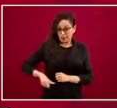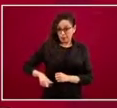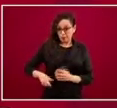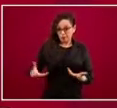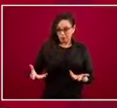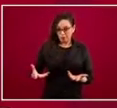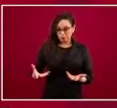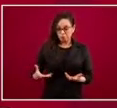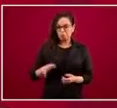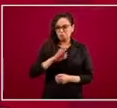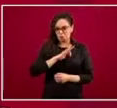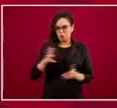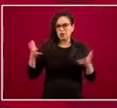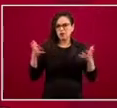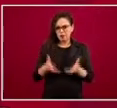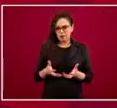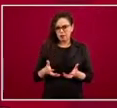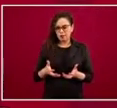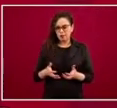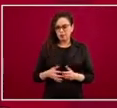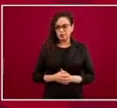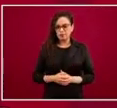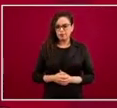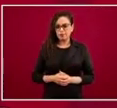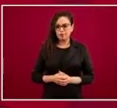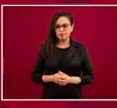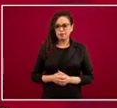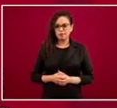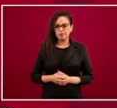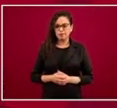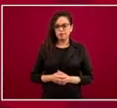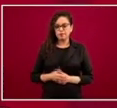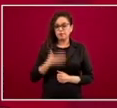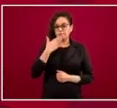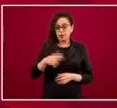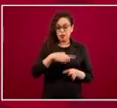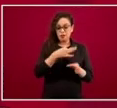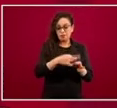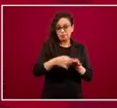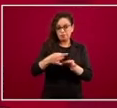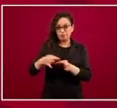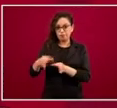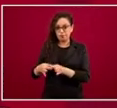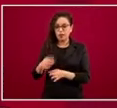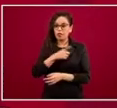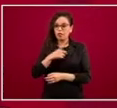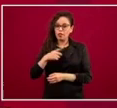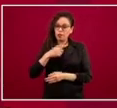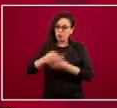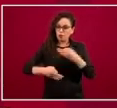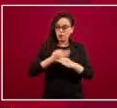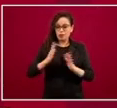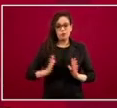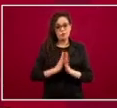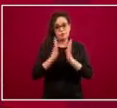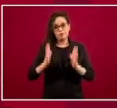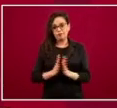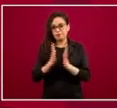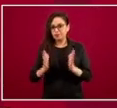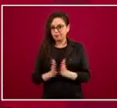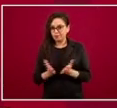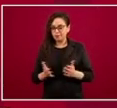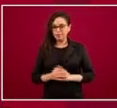And it is the role of the government to organize in an effective way each